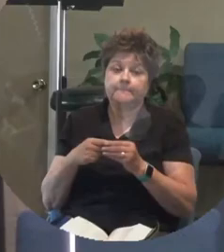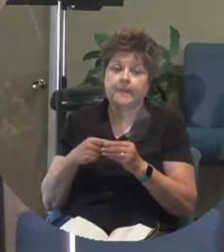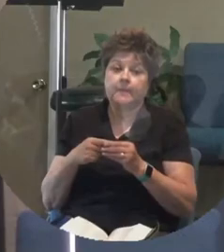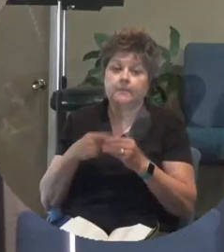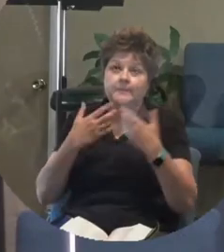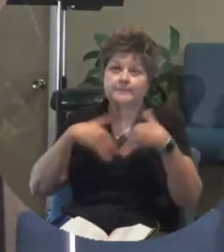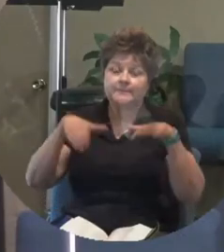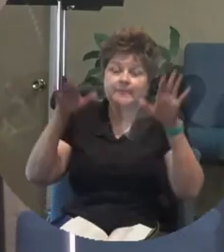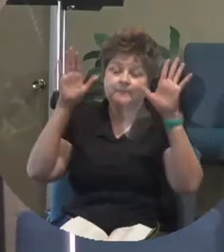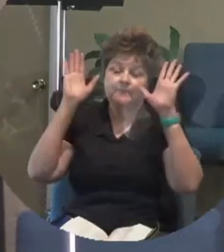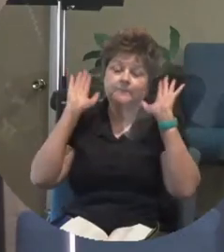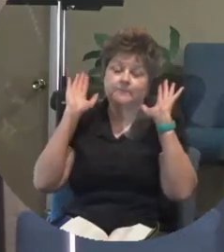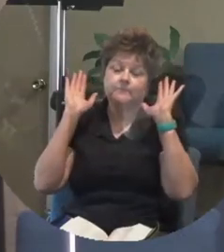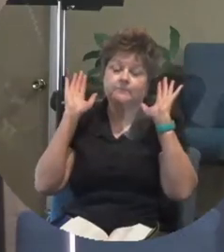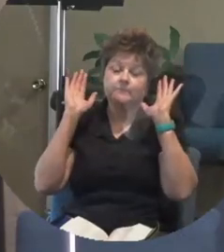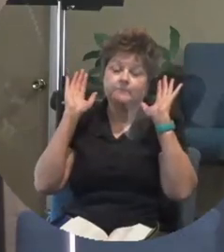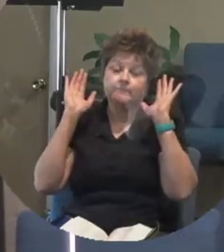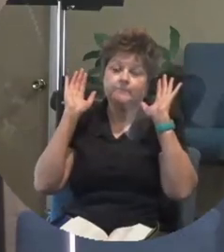sacrificial